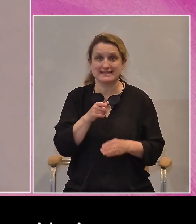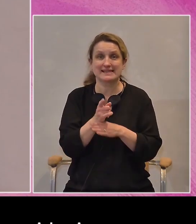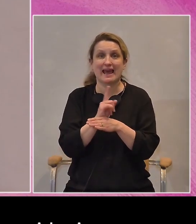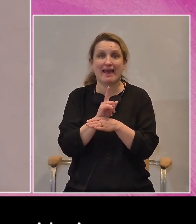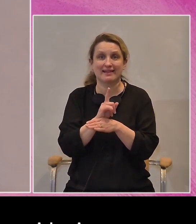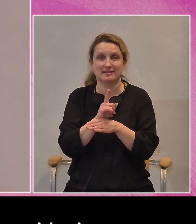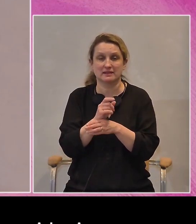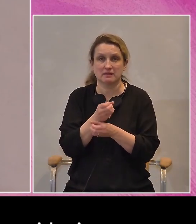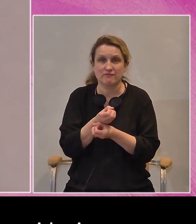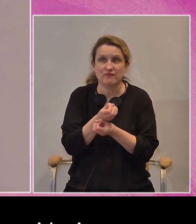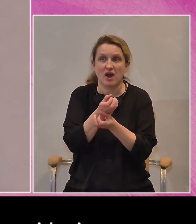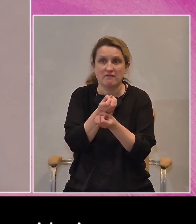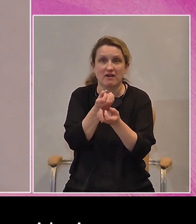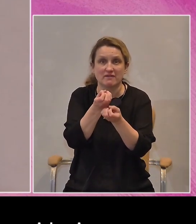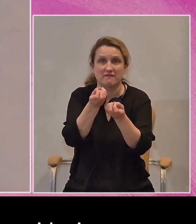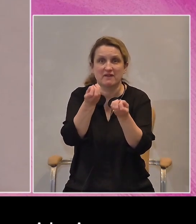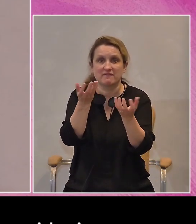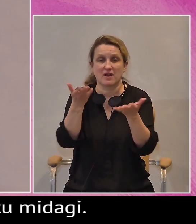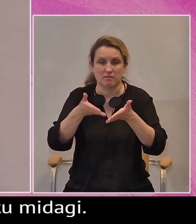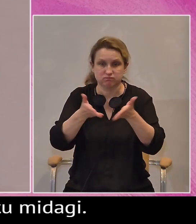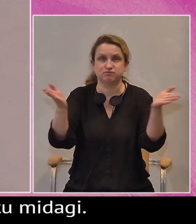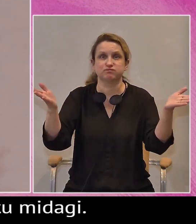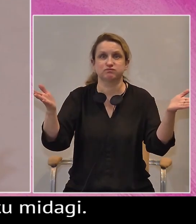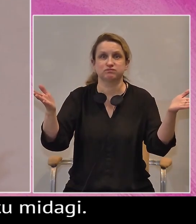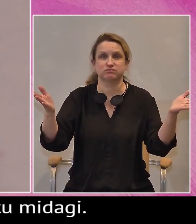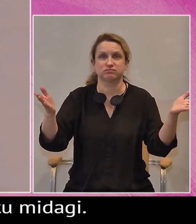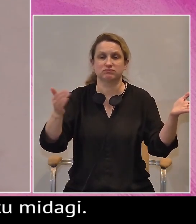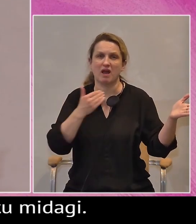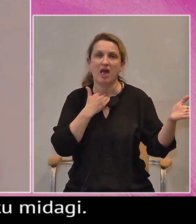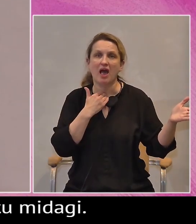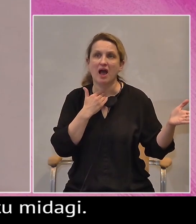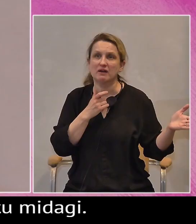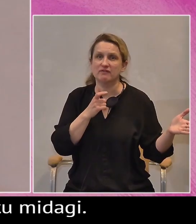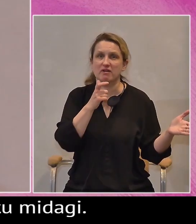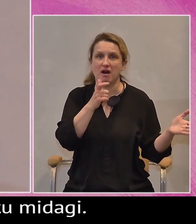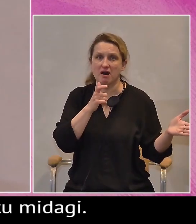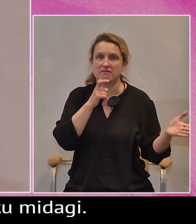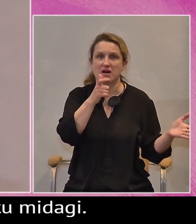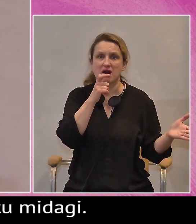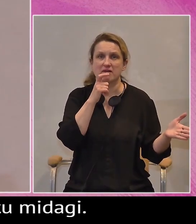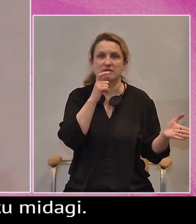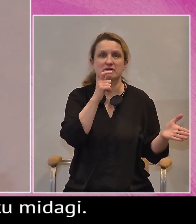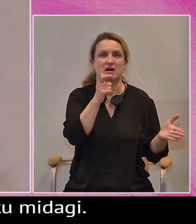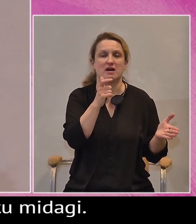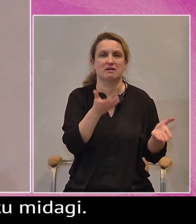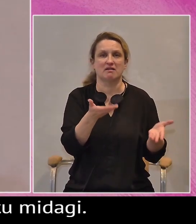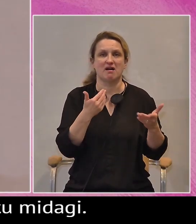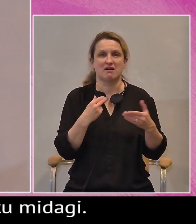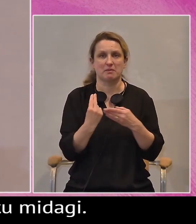And finally, from my experience, the moment you start sharing, you start speaking,